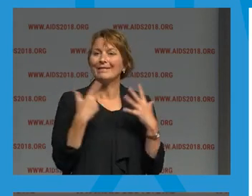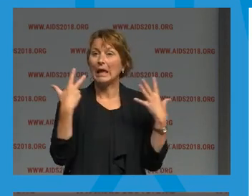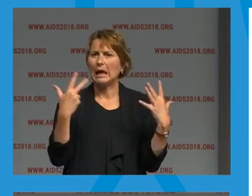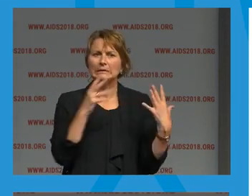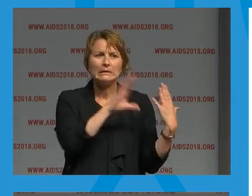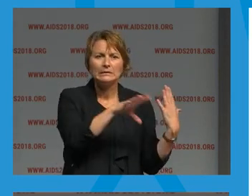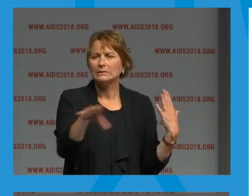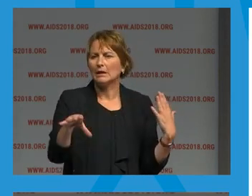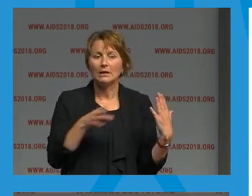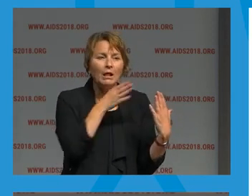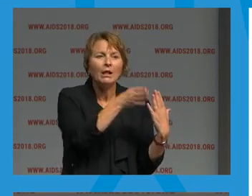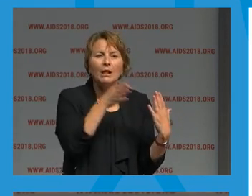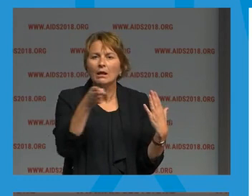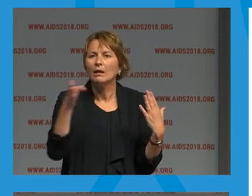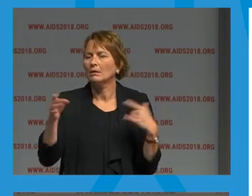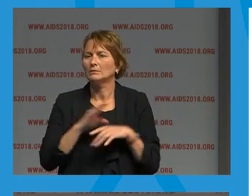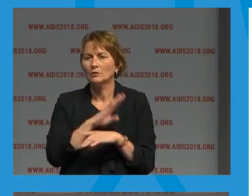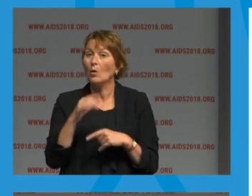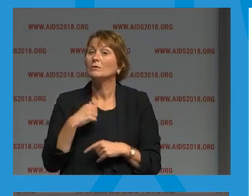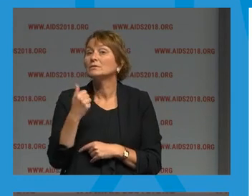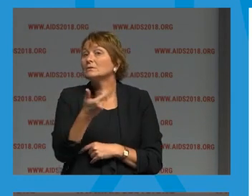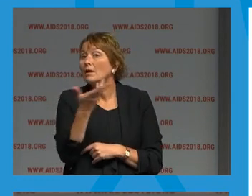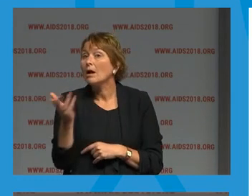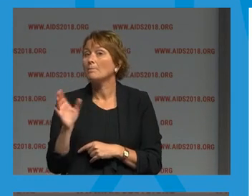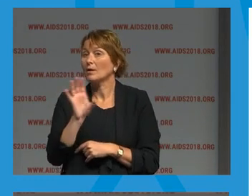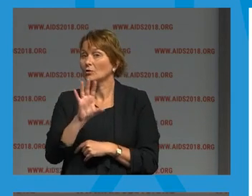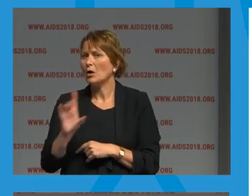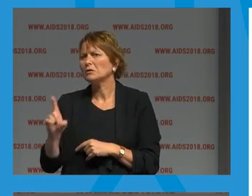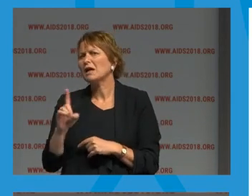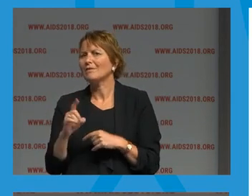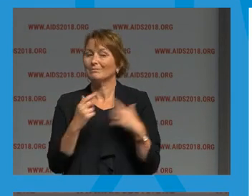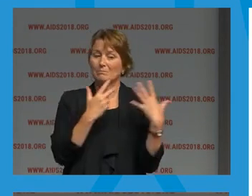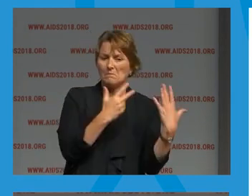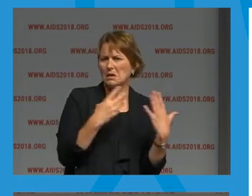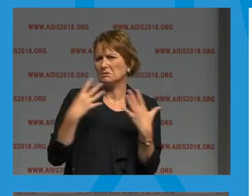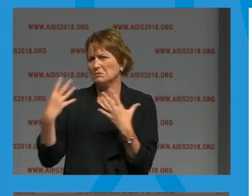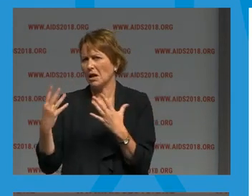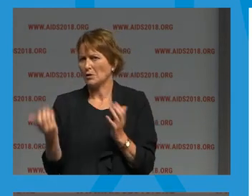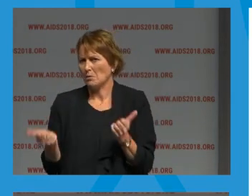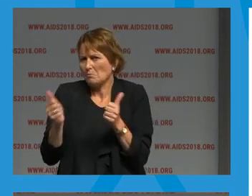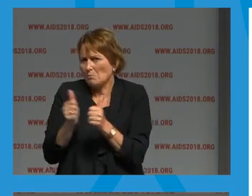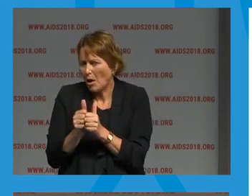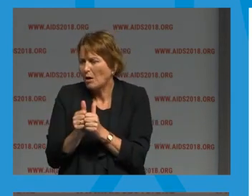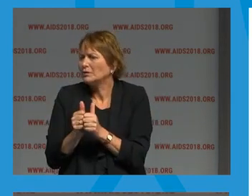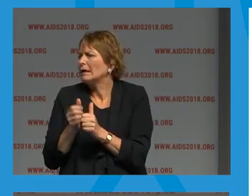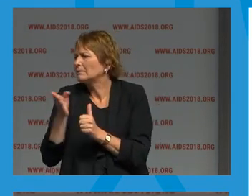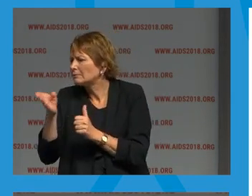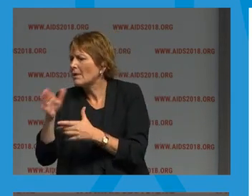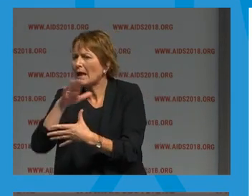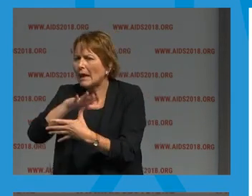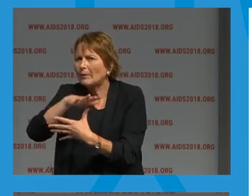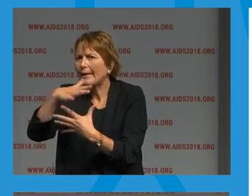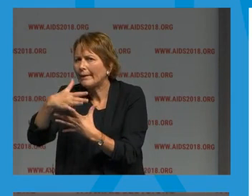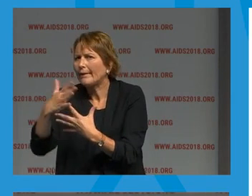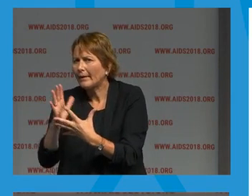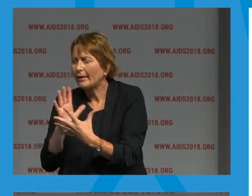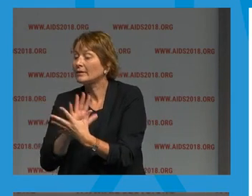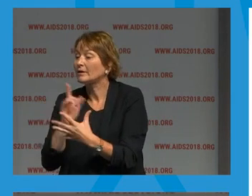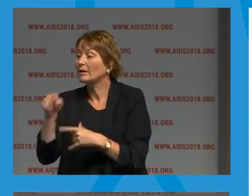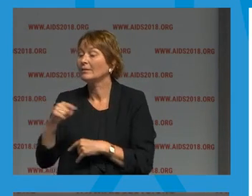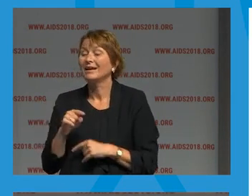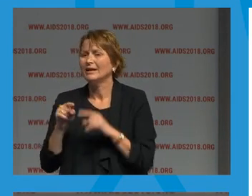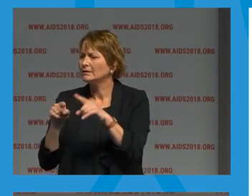had much less decrease in incidence had 8 or 9 partners working in different areas, doing different things, and girls had to